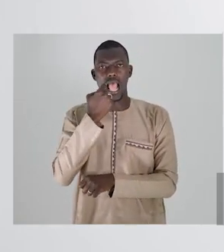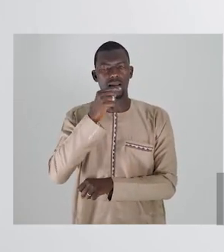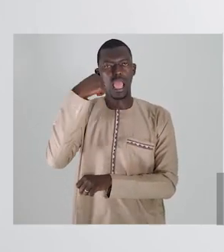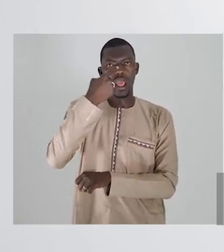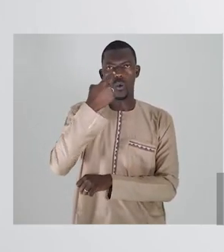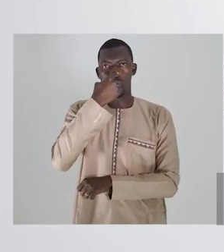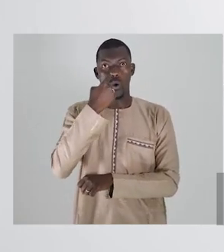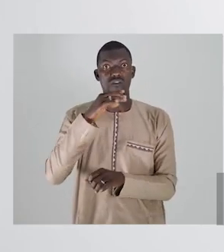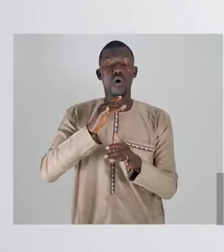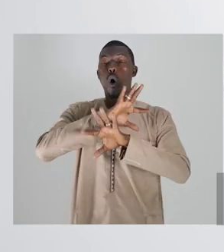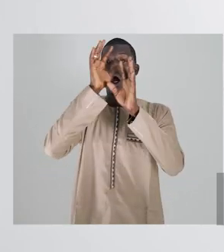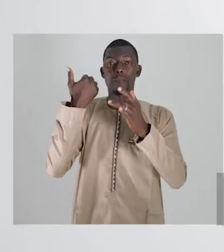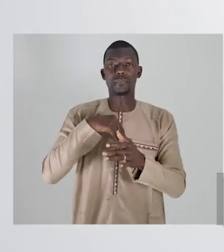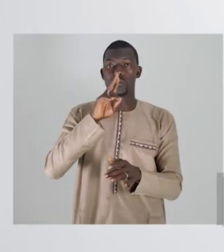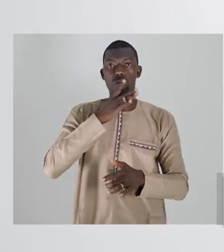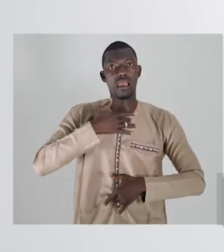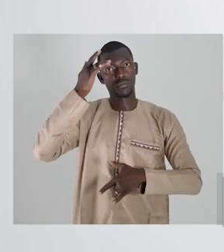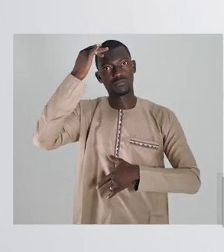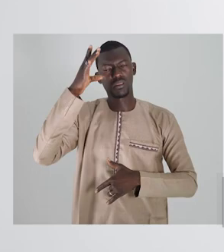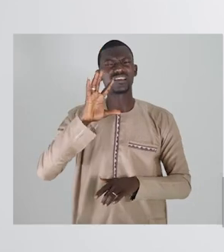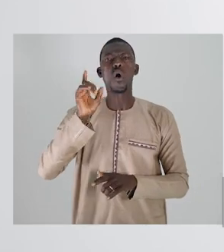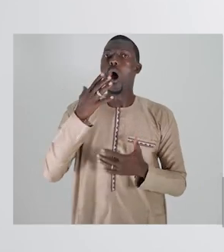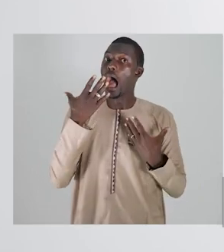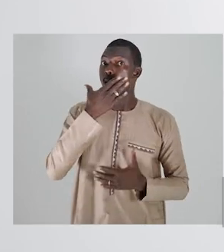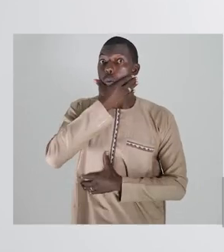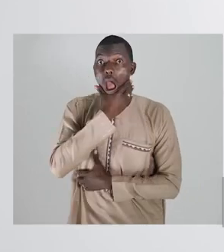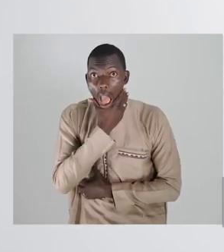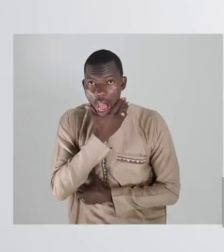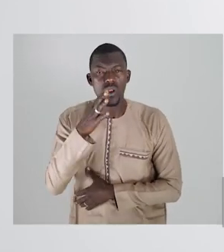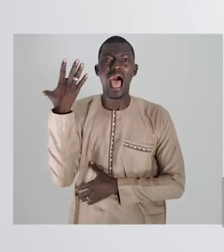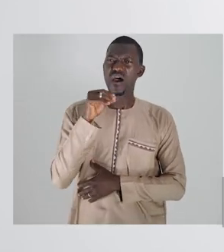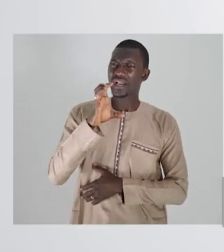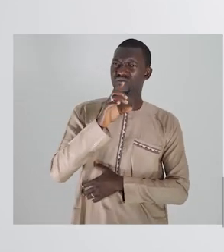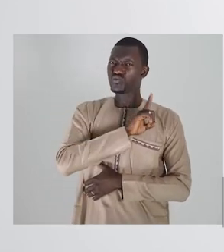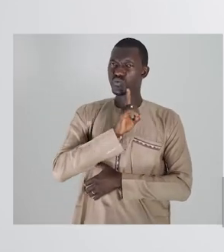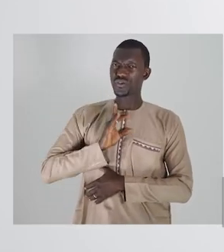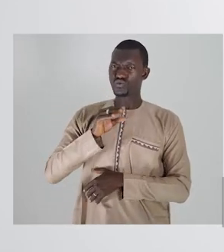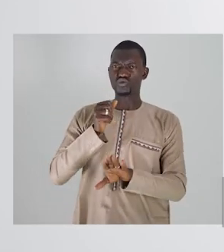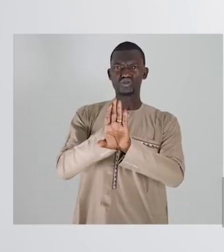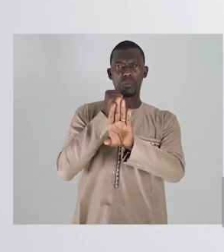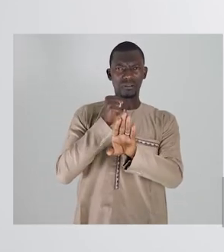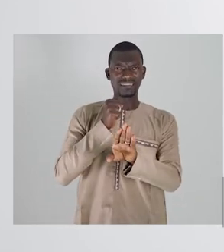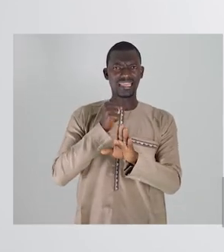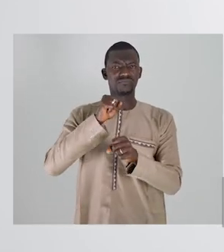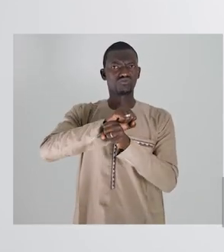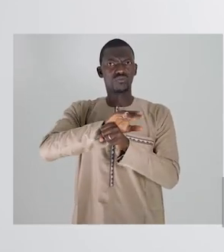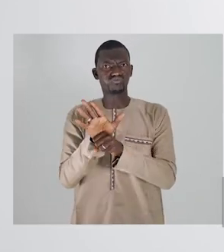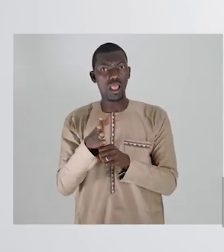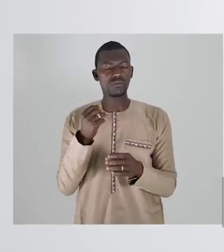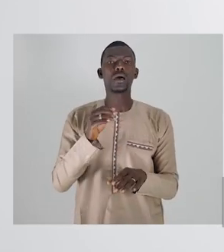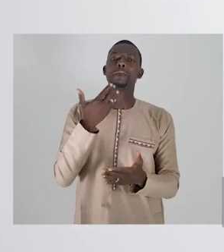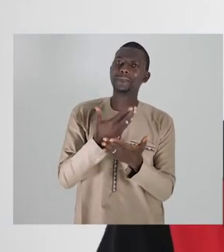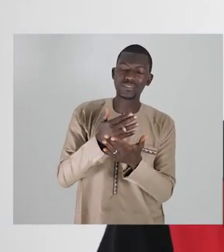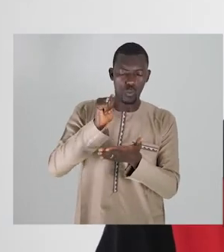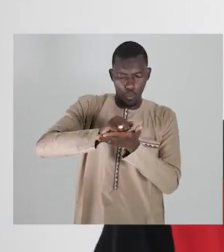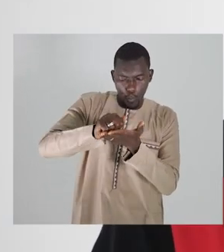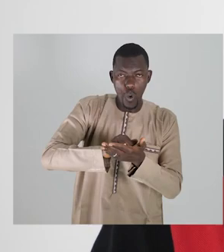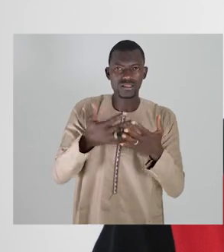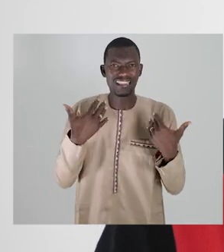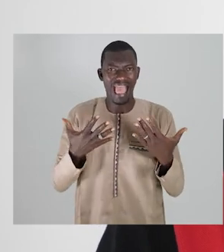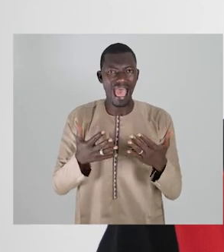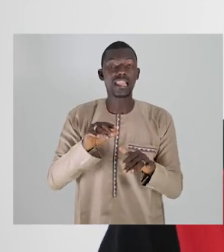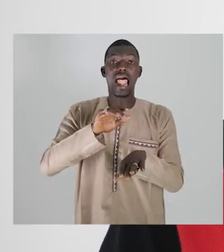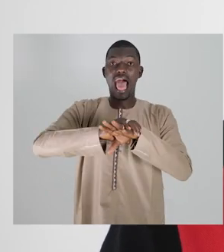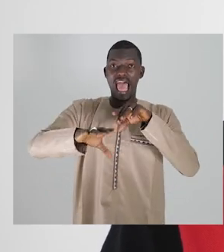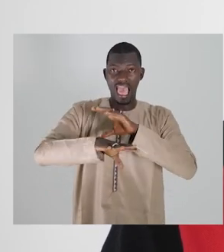mba ñuy laal sen gemmeñ jangoro ji si lañuy tasaro ci ngalaw li ci lañ de mëna naaw dugg ci bir bot gemmeñ ba bakanu kenen wala